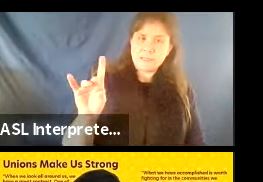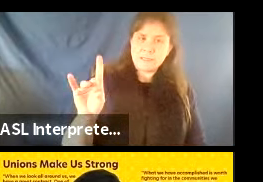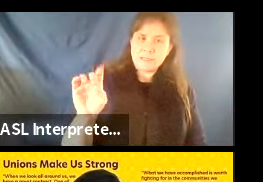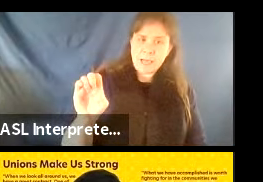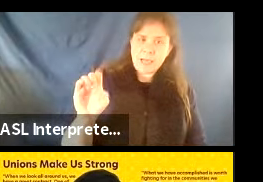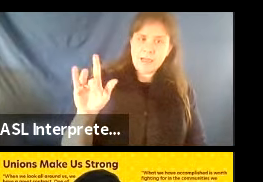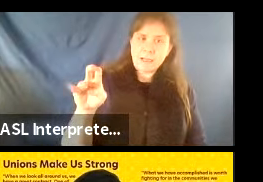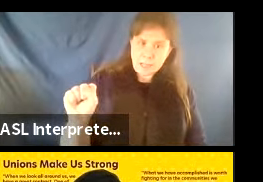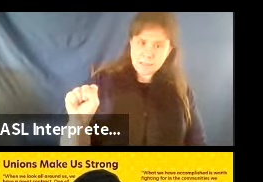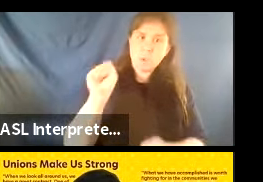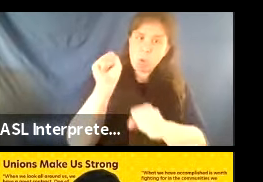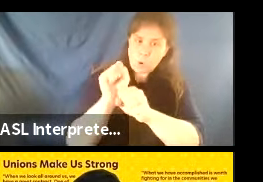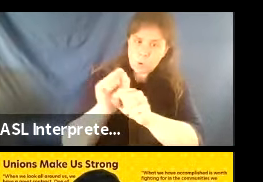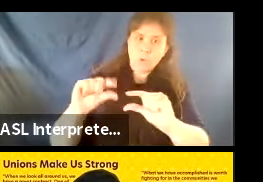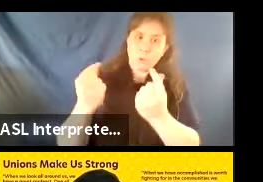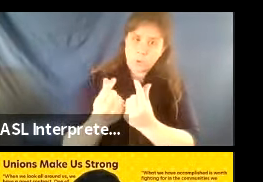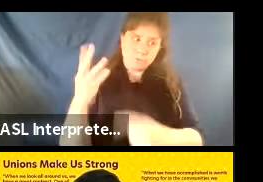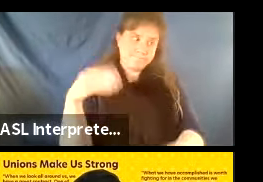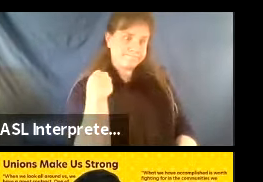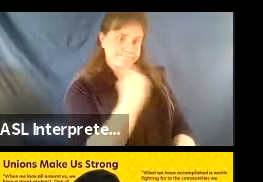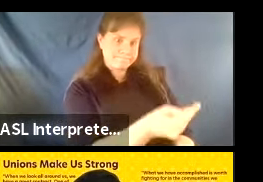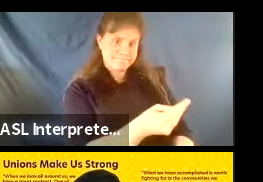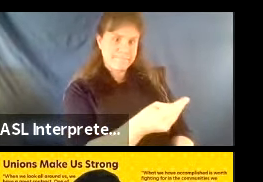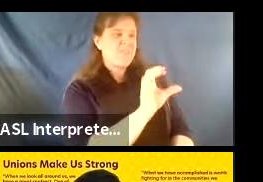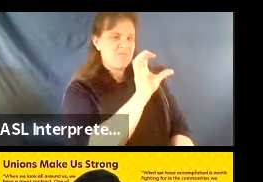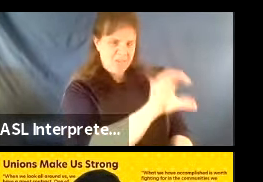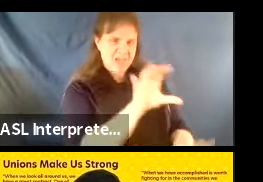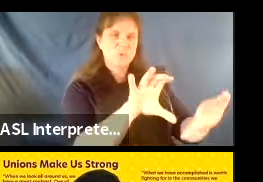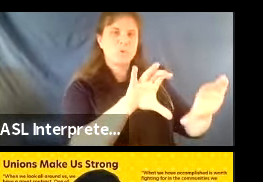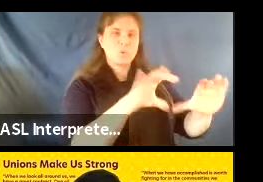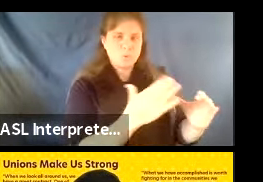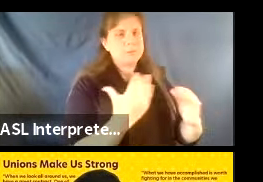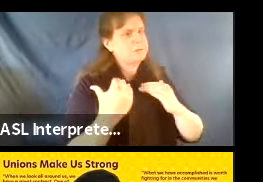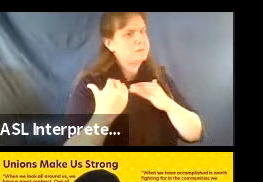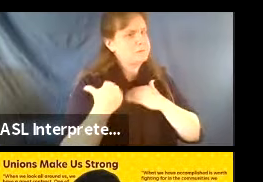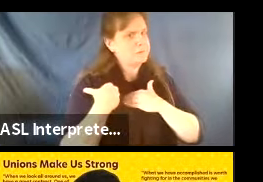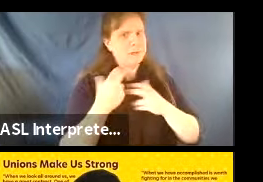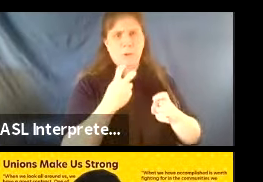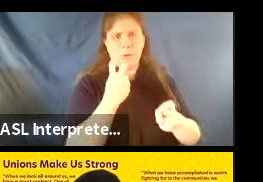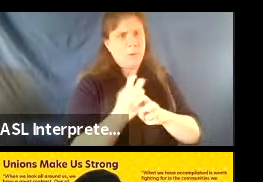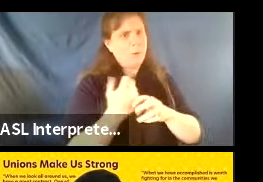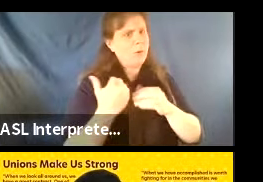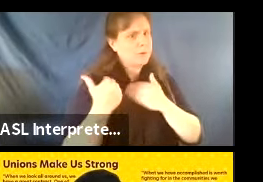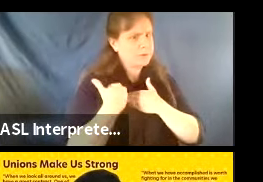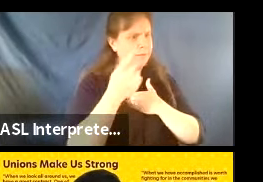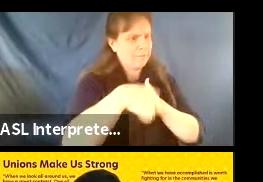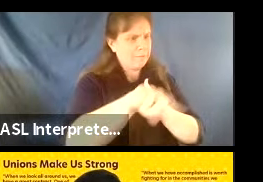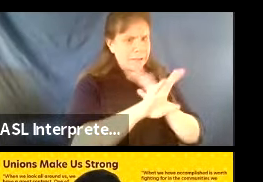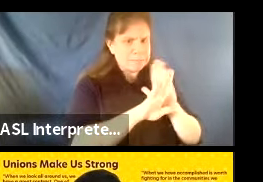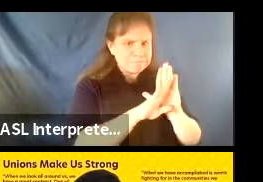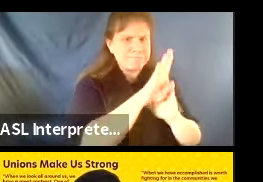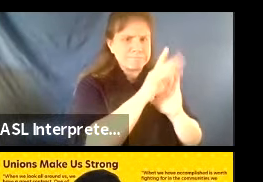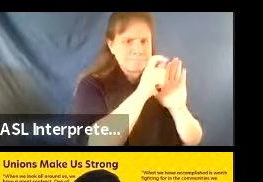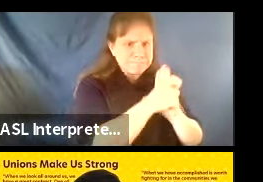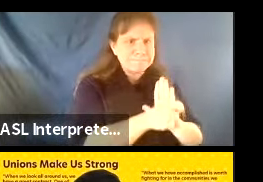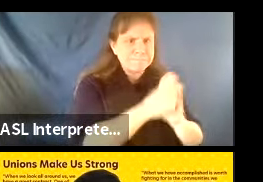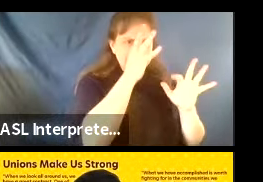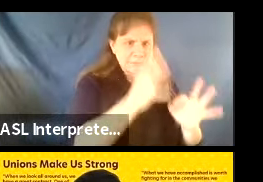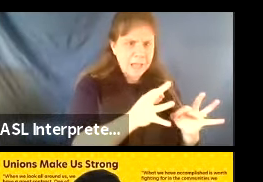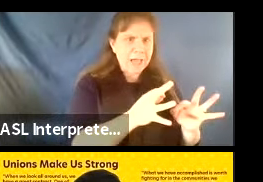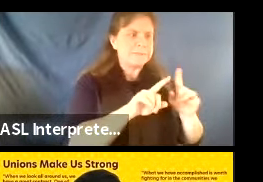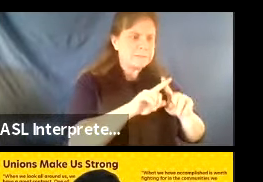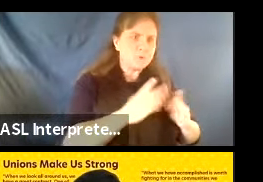are charged with the difficult responsibility of making these recommendations to